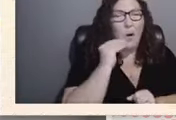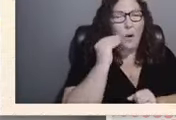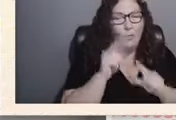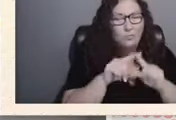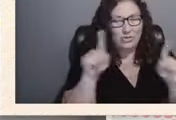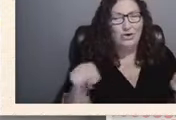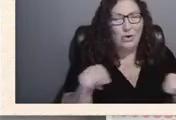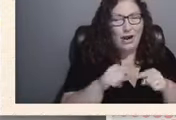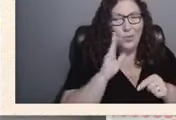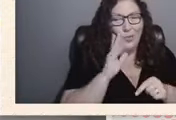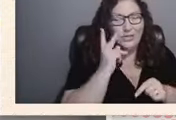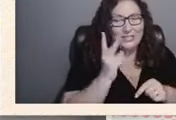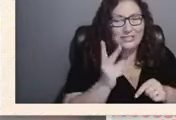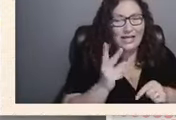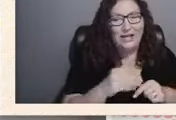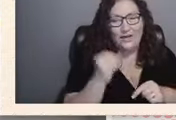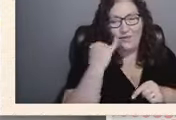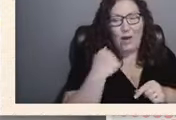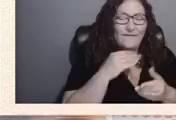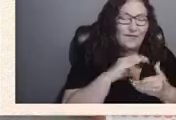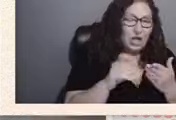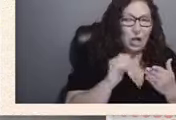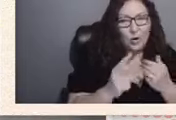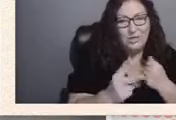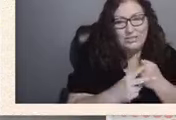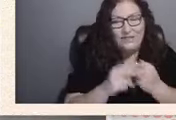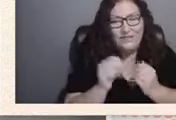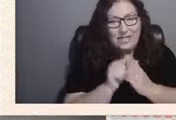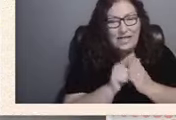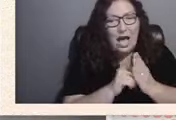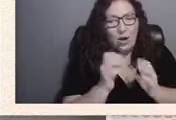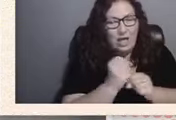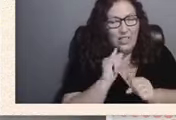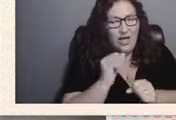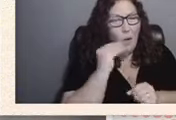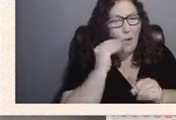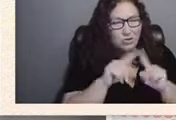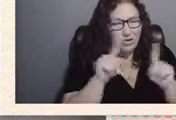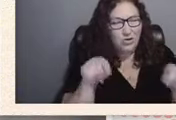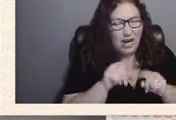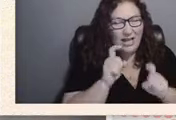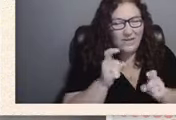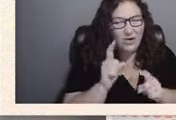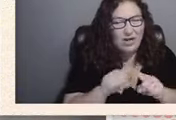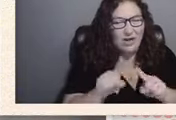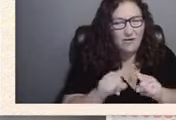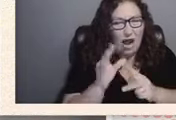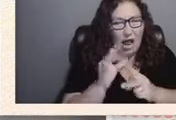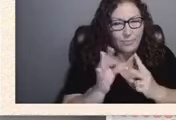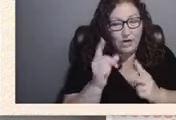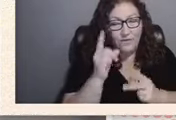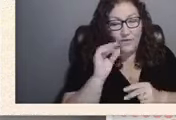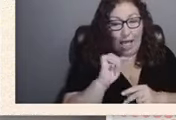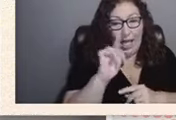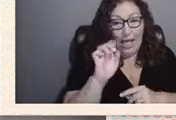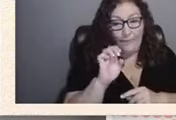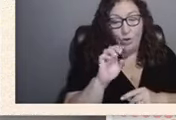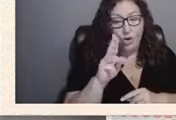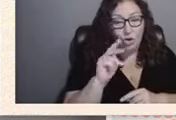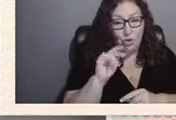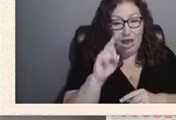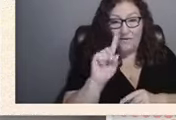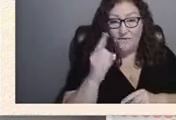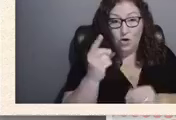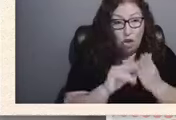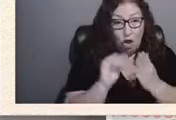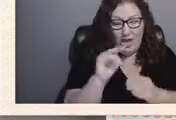see. If you have a checking or savings account, you kind of get that home screen and kind of gives you some different options. For Able United, when you first log in, on the bottom right,